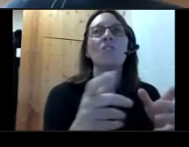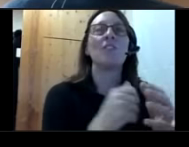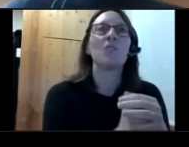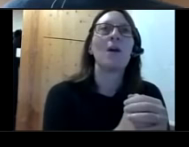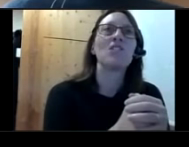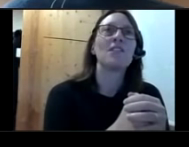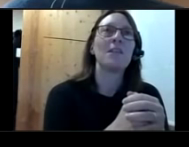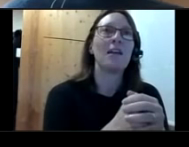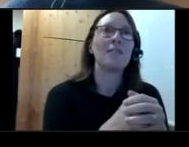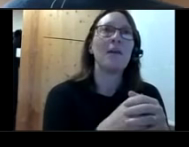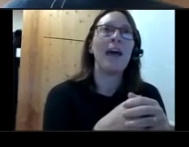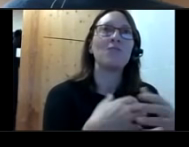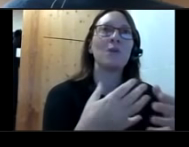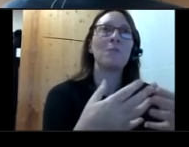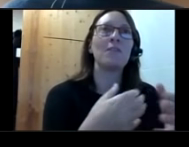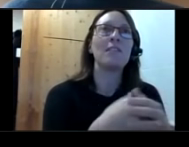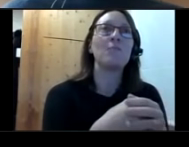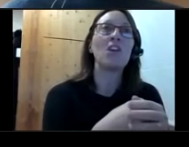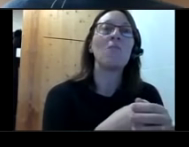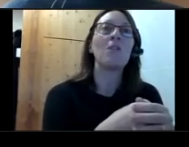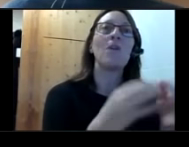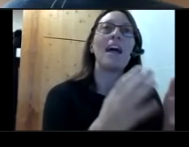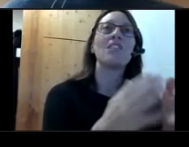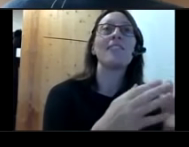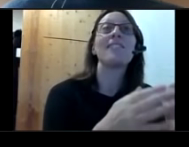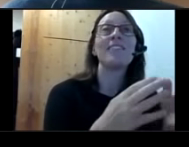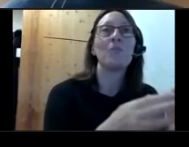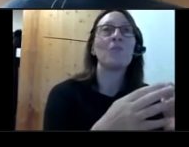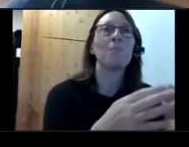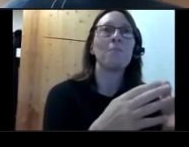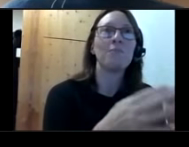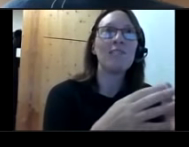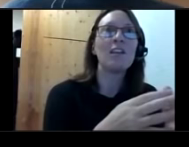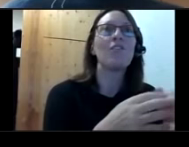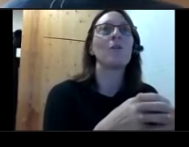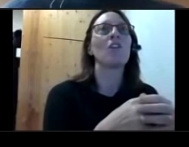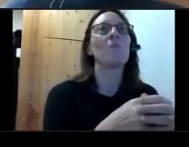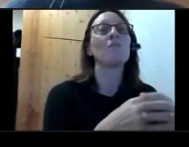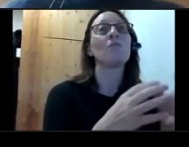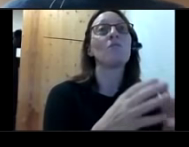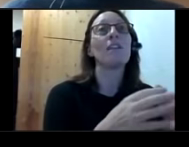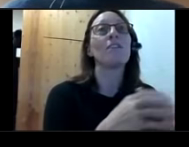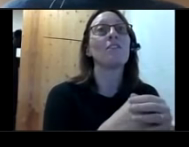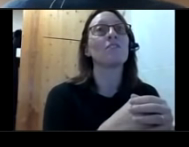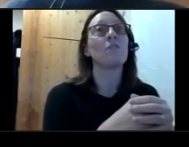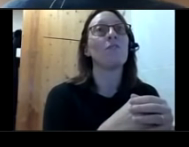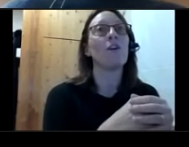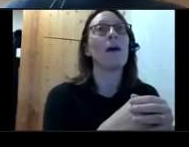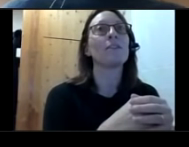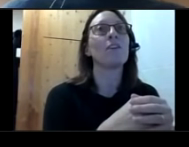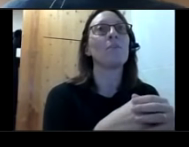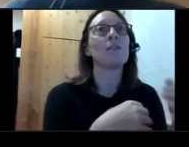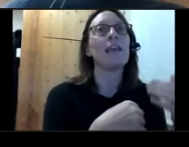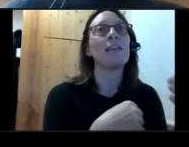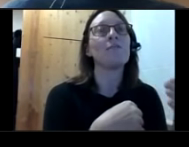I noticed there was a question somebody asked about how do we build this into procurement? Well, actually this standard was designed for procurement. So it's a really good thing to refer